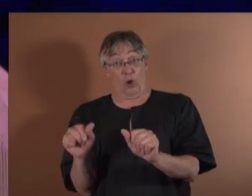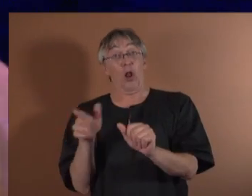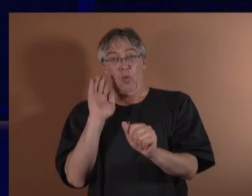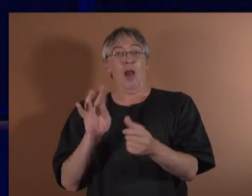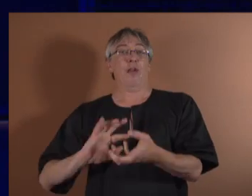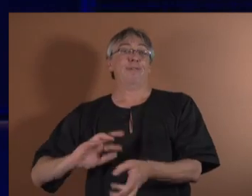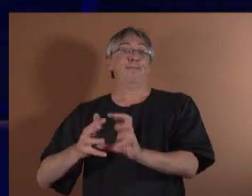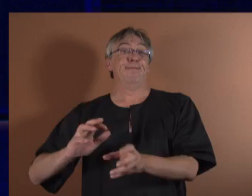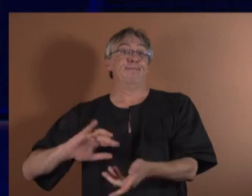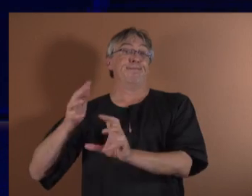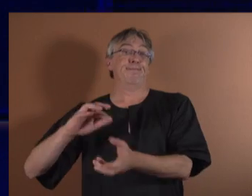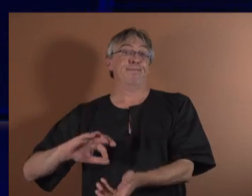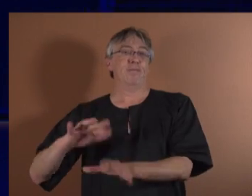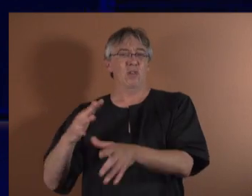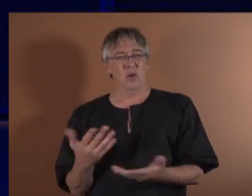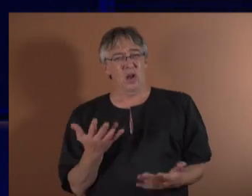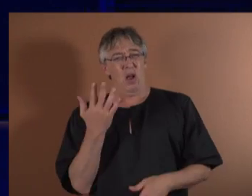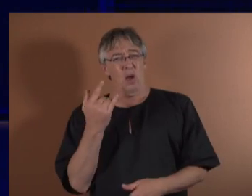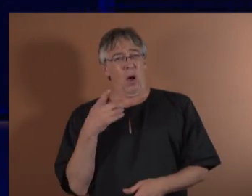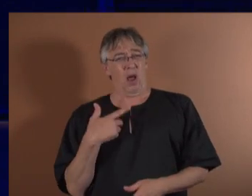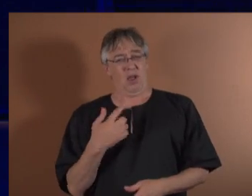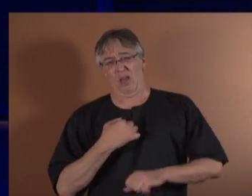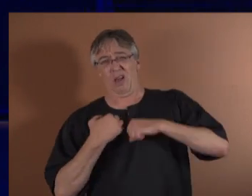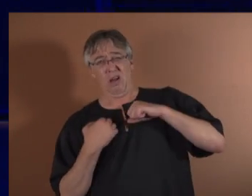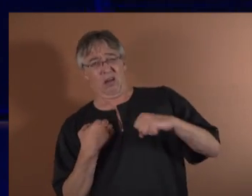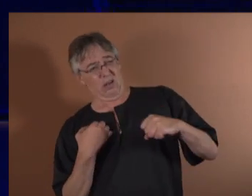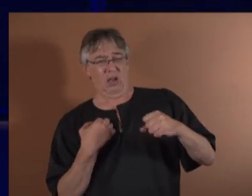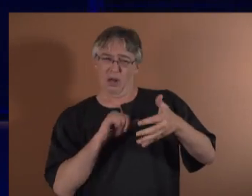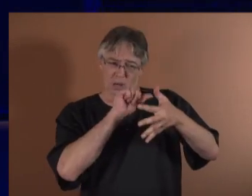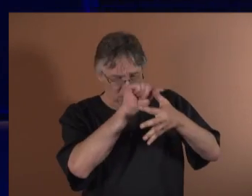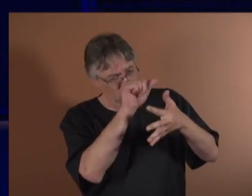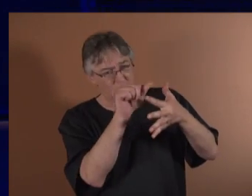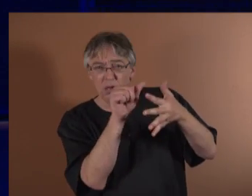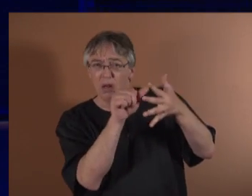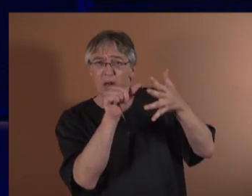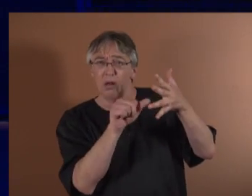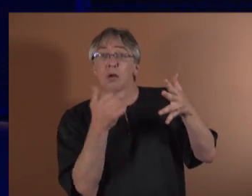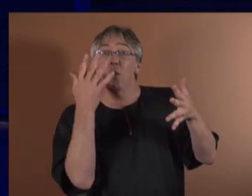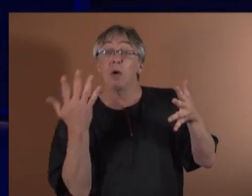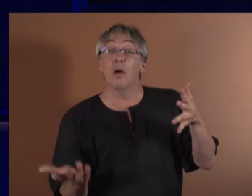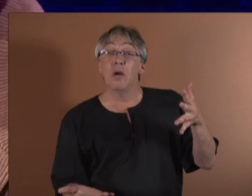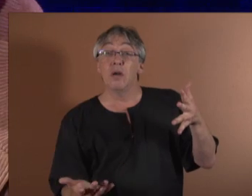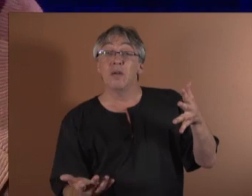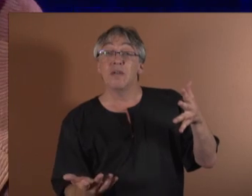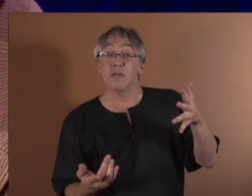So why does this happen? Why do we resist this? From my experience, it's because the greatest human fear is the fear of being out of control.